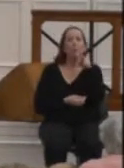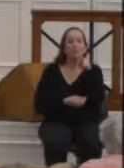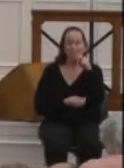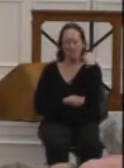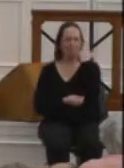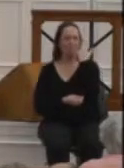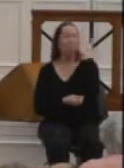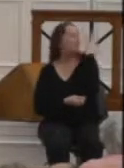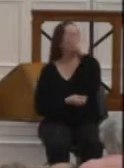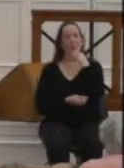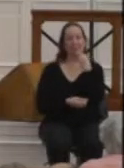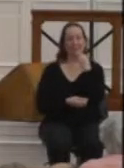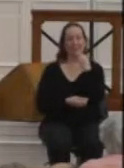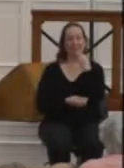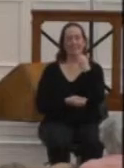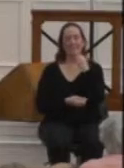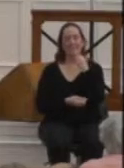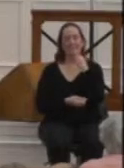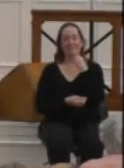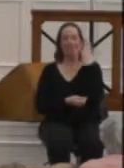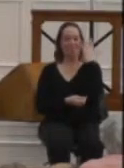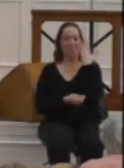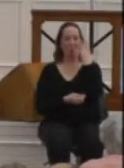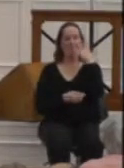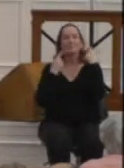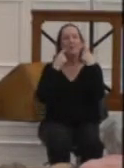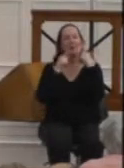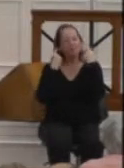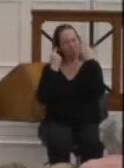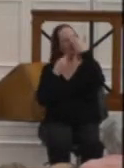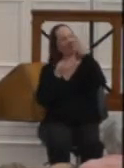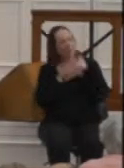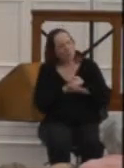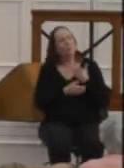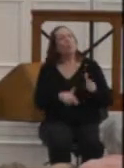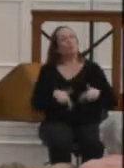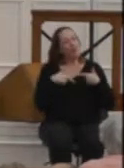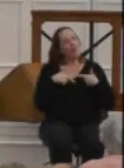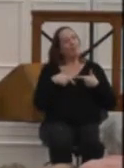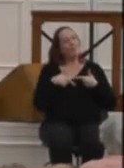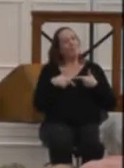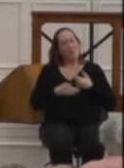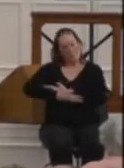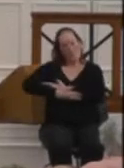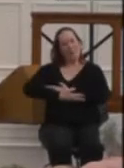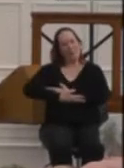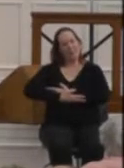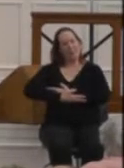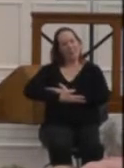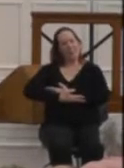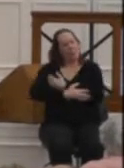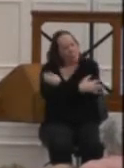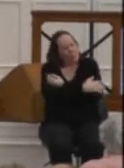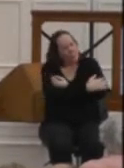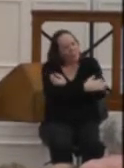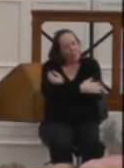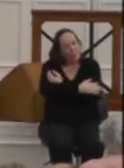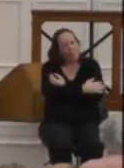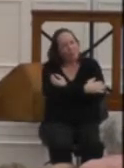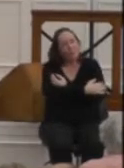beautiful that they were smiling. It was because of that new life they were holding in their arms.